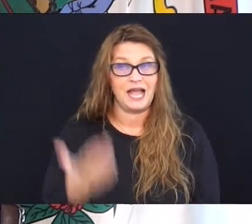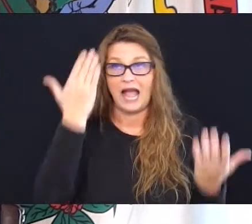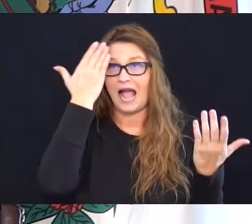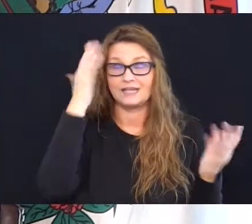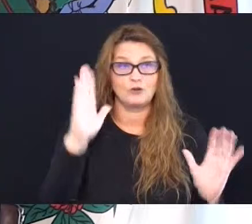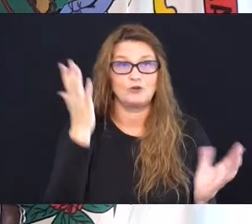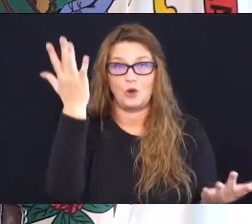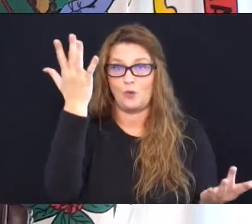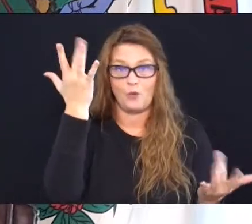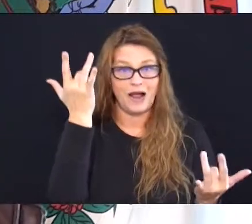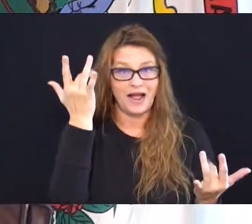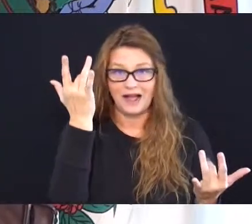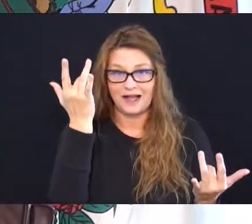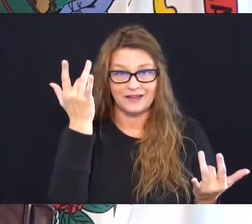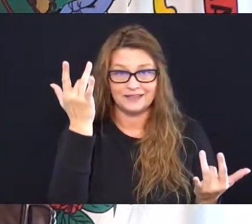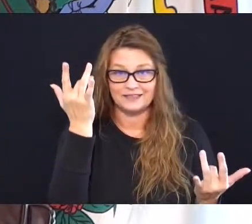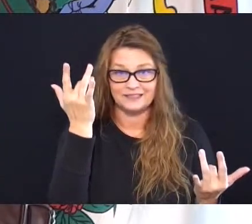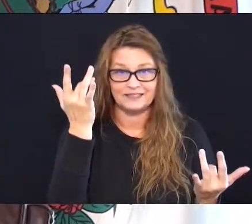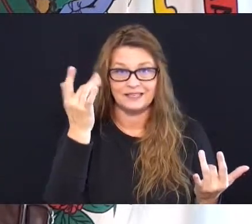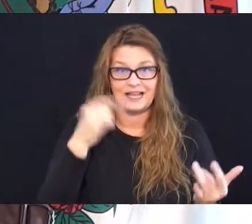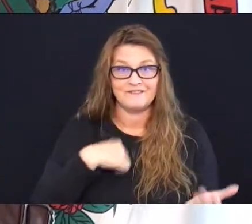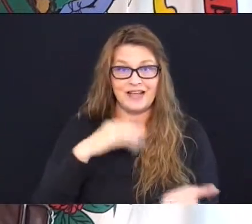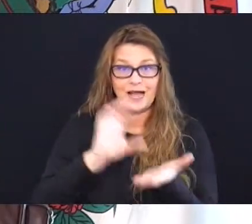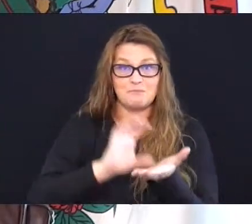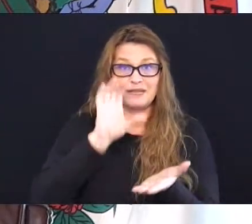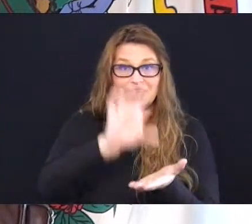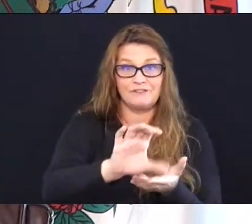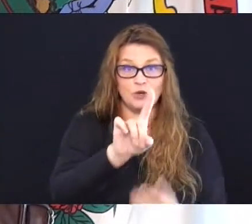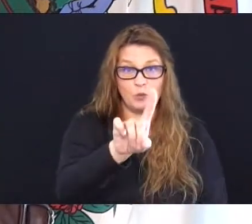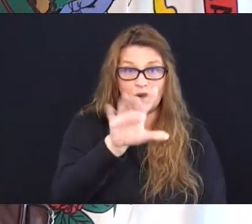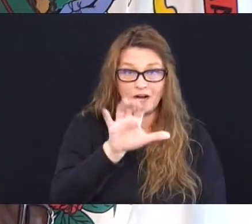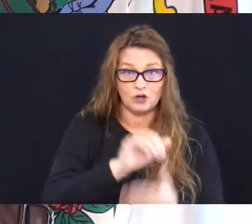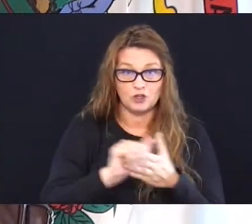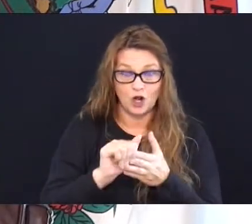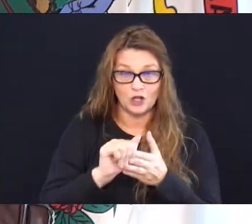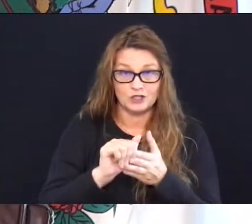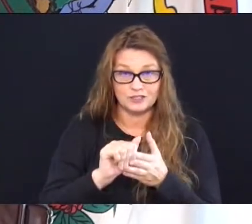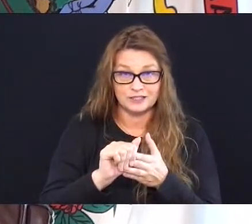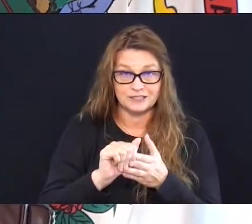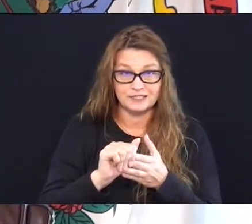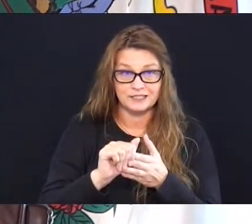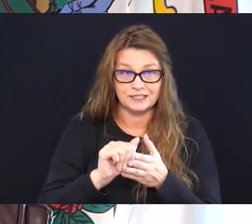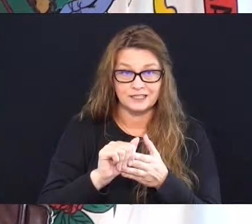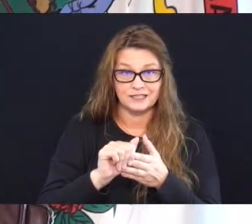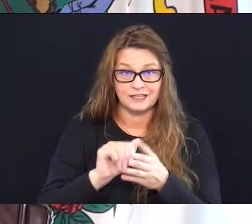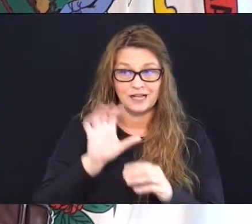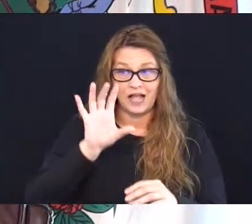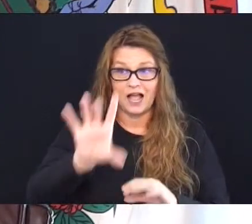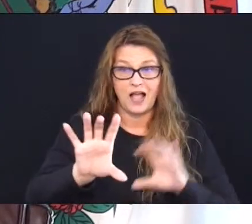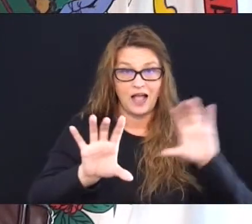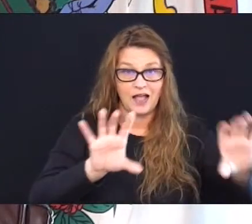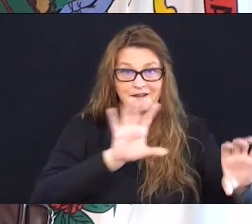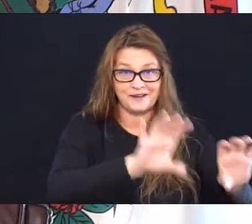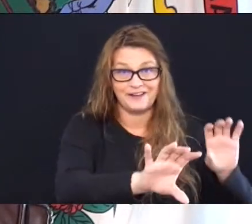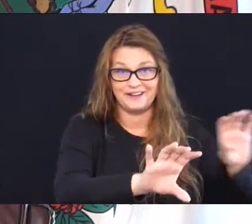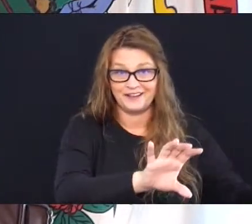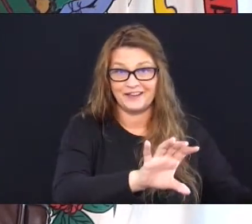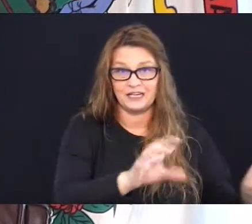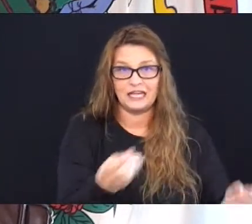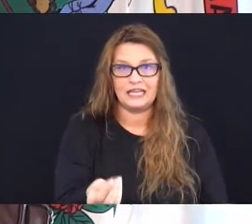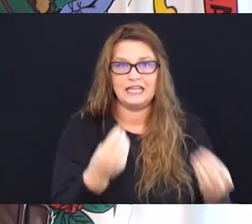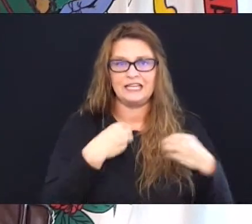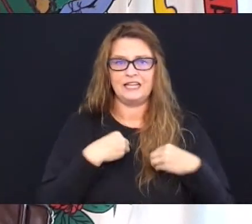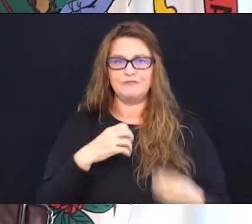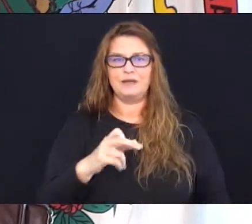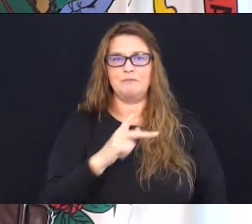why in the world, if I were handing you a $100 bill, everybody a $100 bill, and ask you to give me